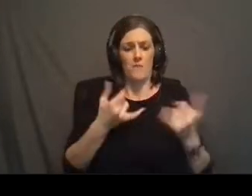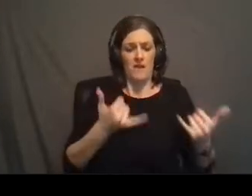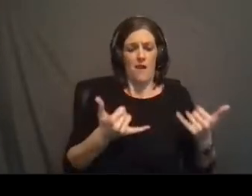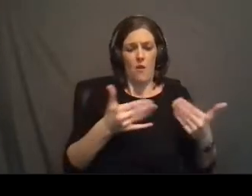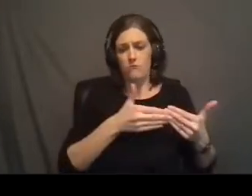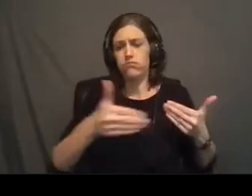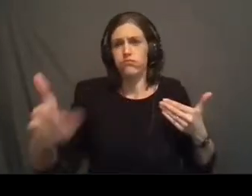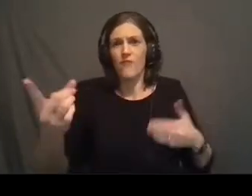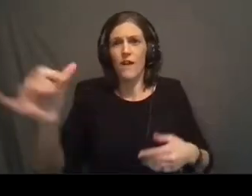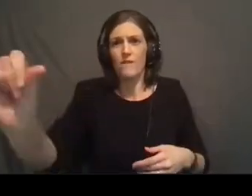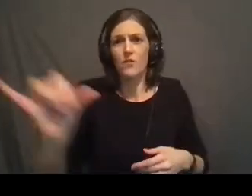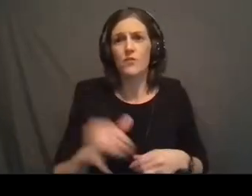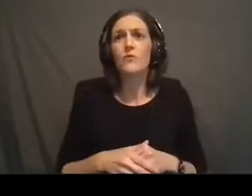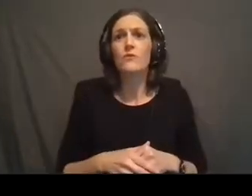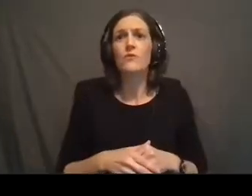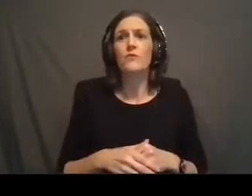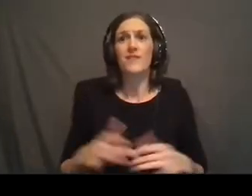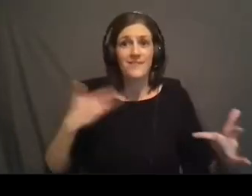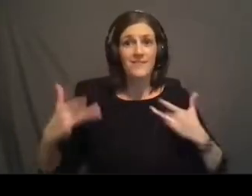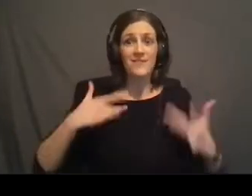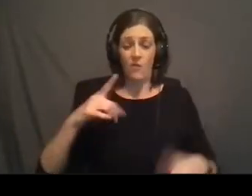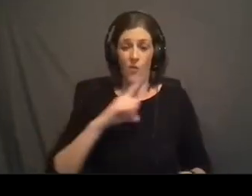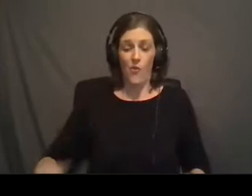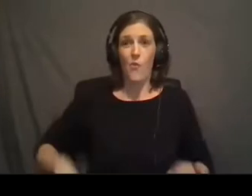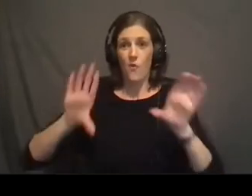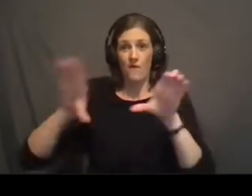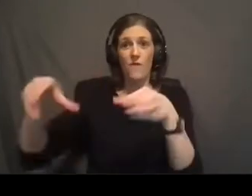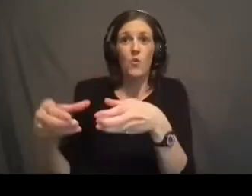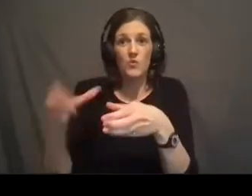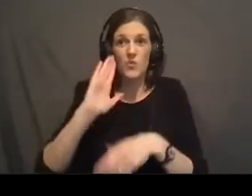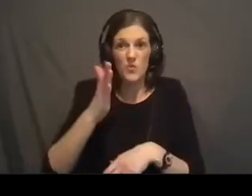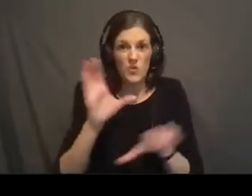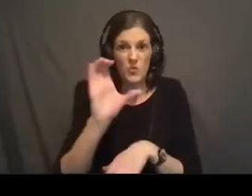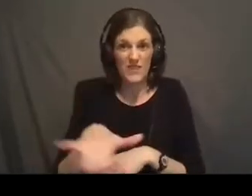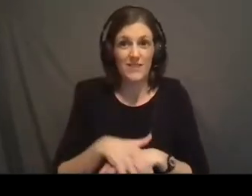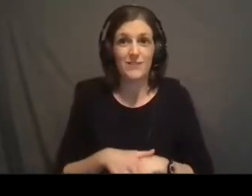and forevermore. The zeal of the Lord of hosts will do this.